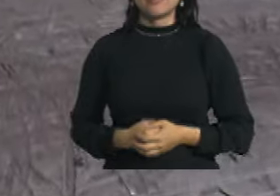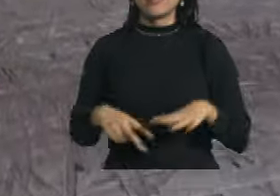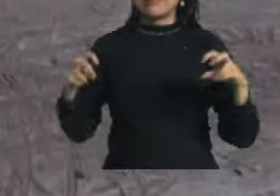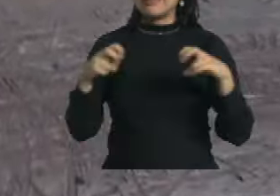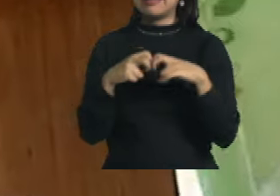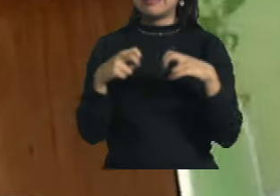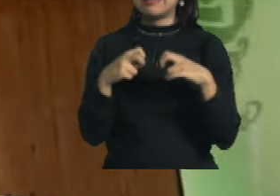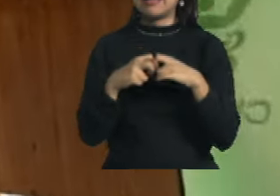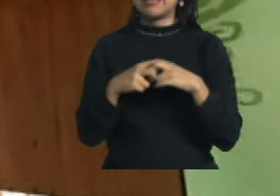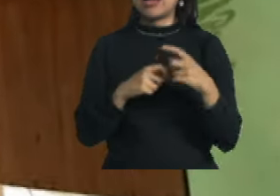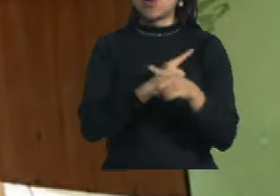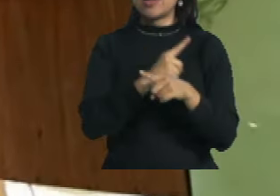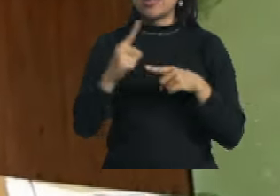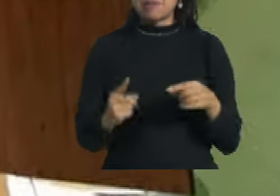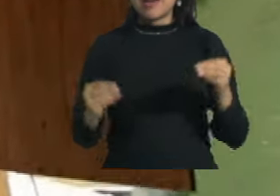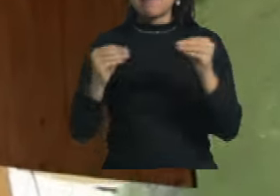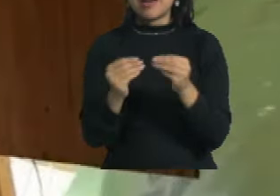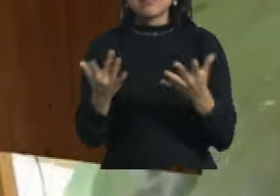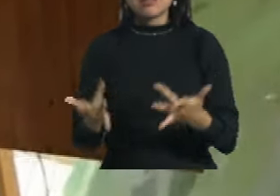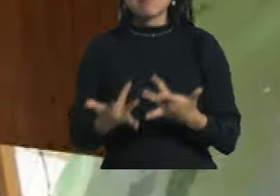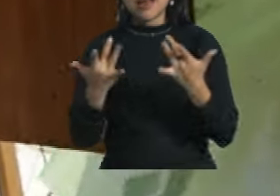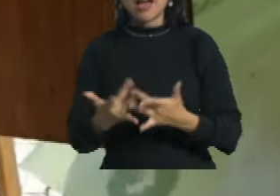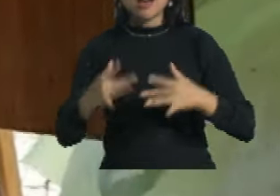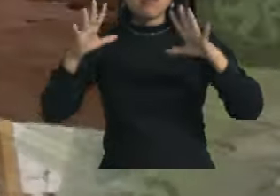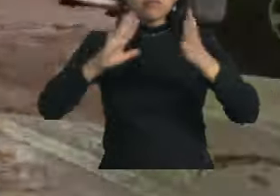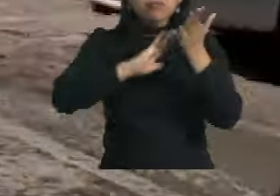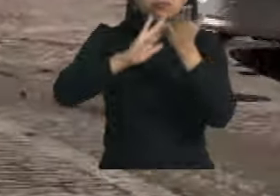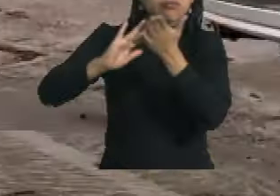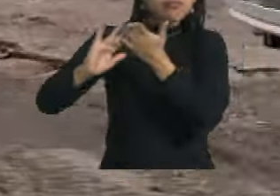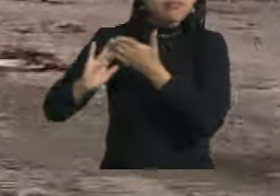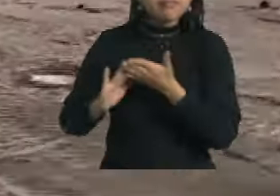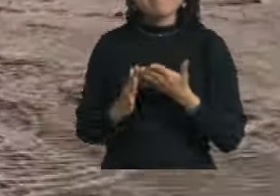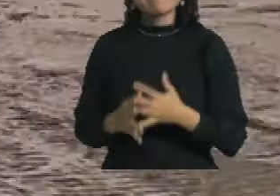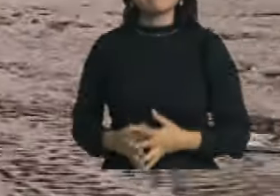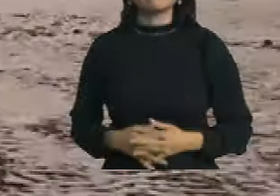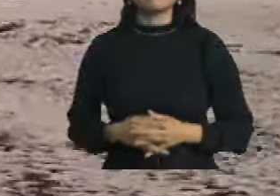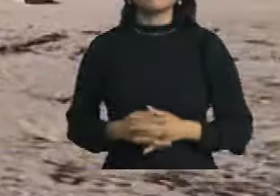tardar una semana o más en ser restablecida y los servicios de emergencia están sobrecargados.